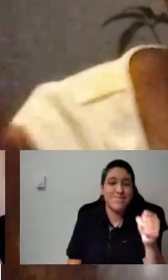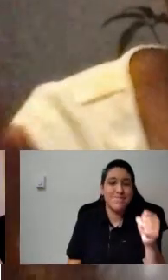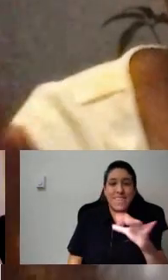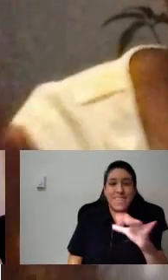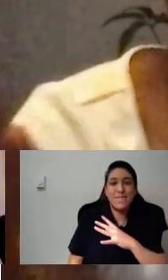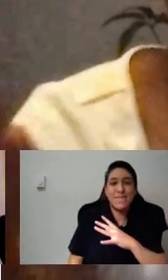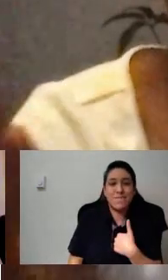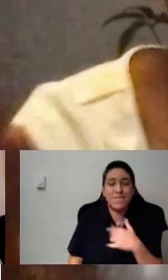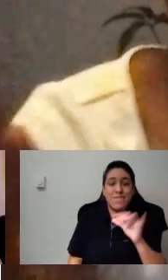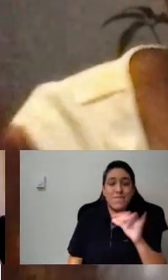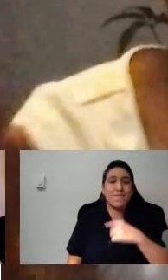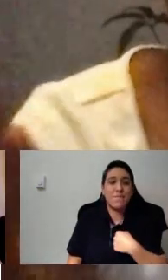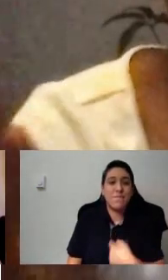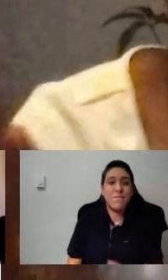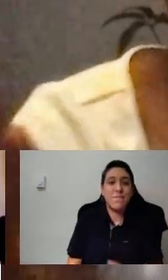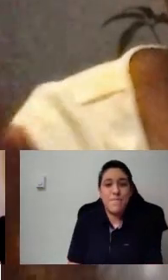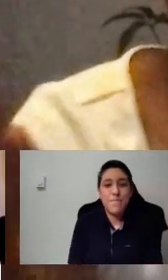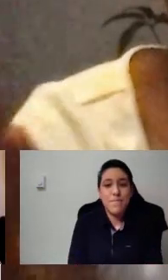hello.